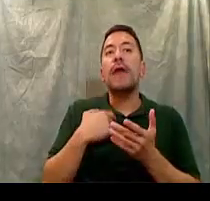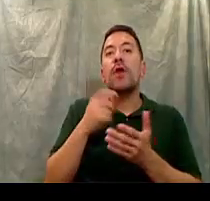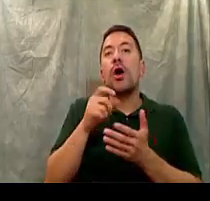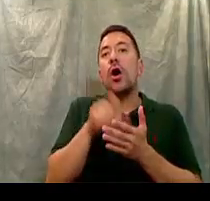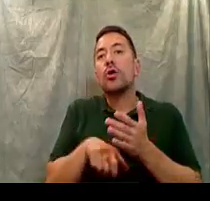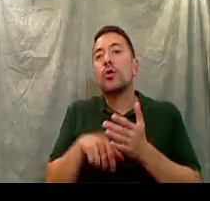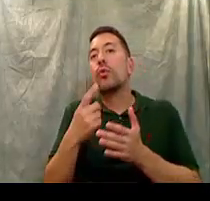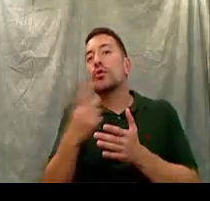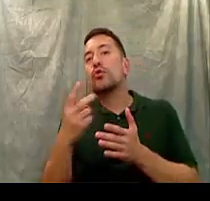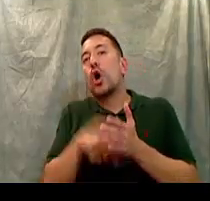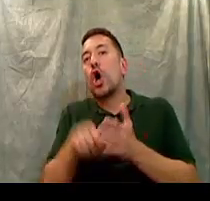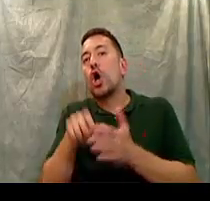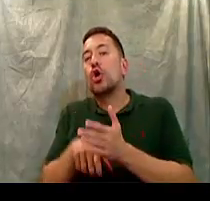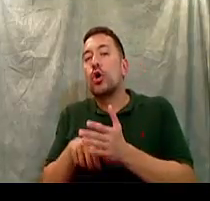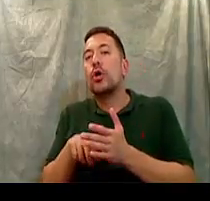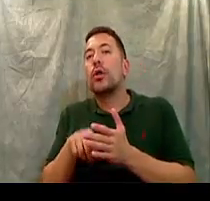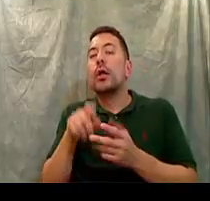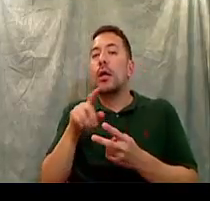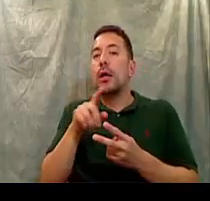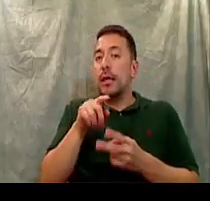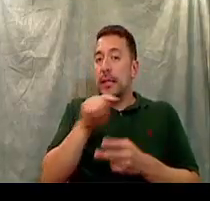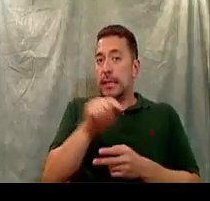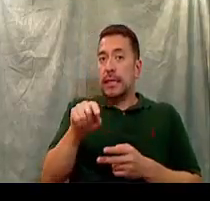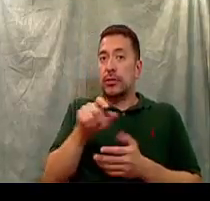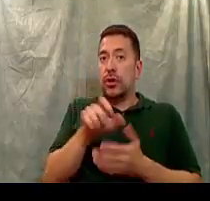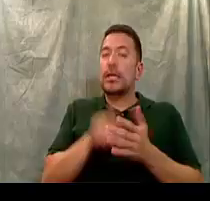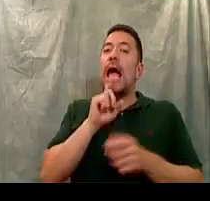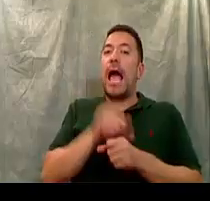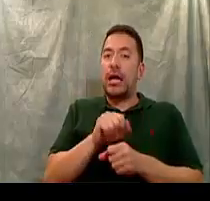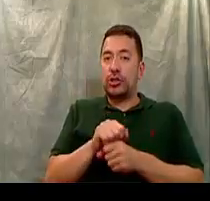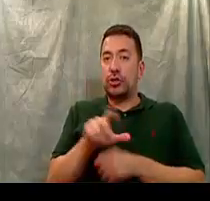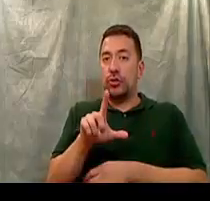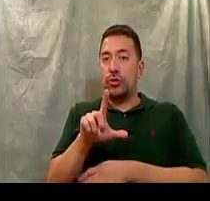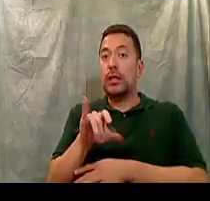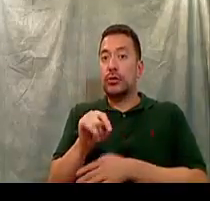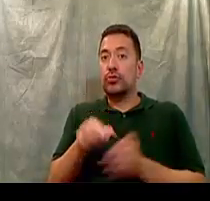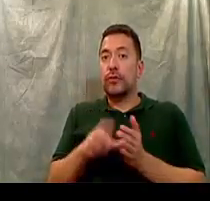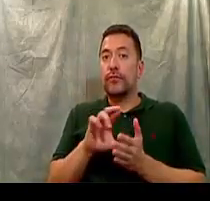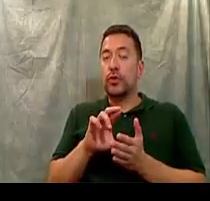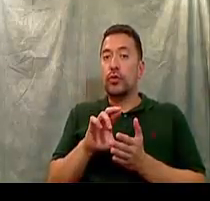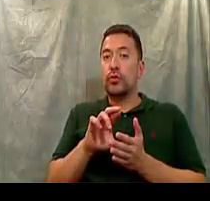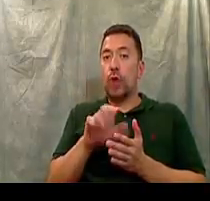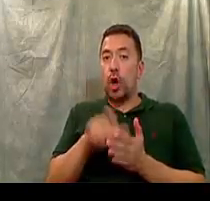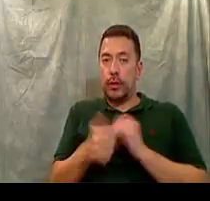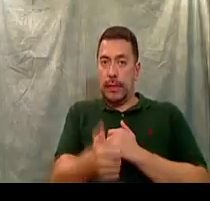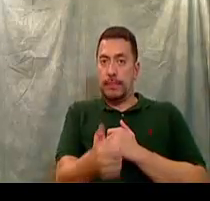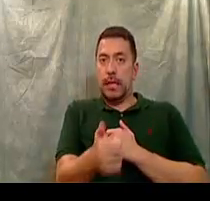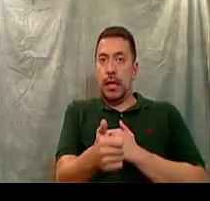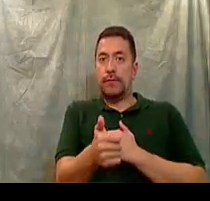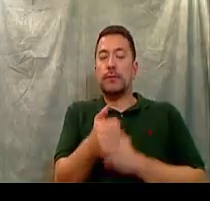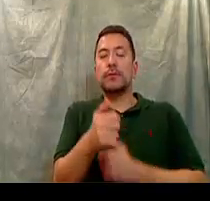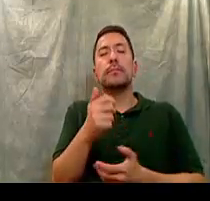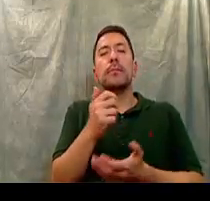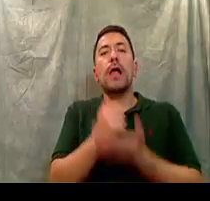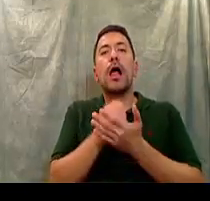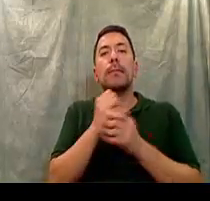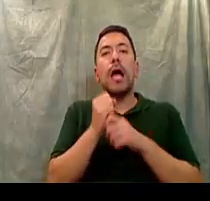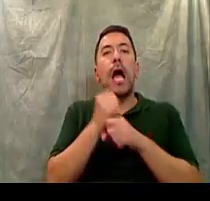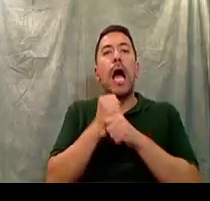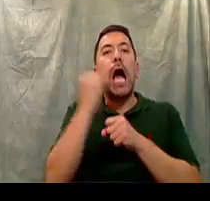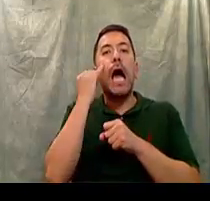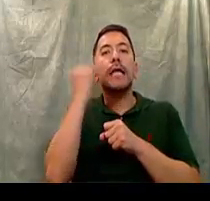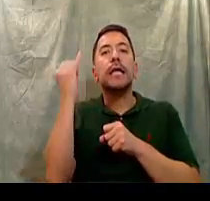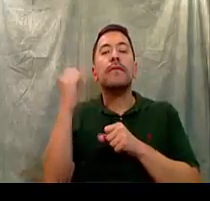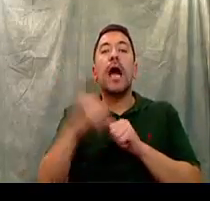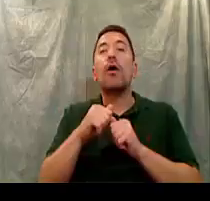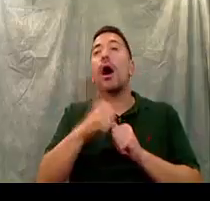is an article that is actually a literature review article. Sometimes it's helpful to look at those articles, other people's